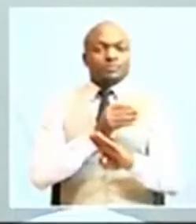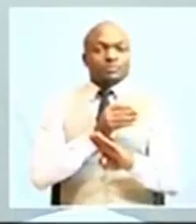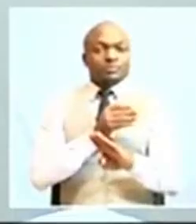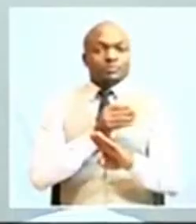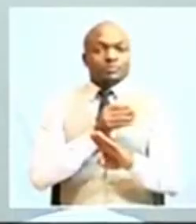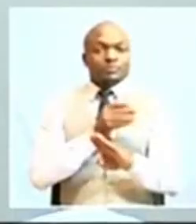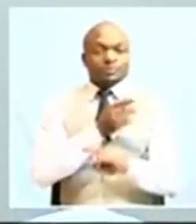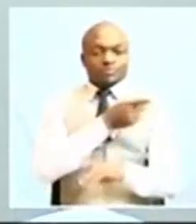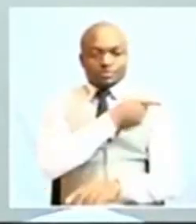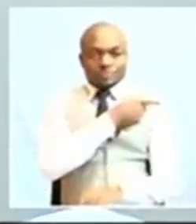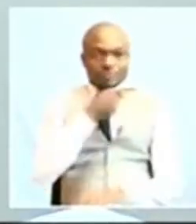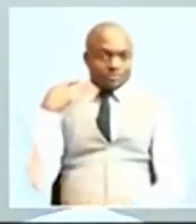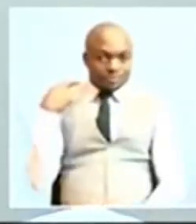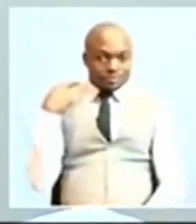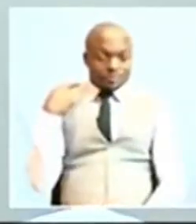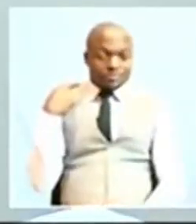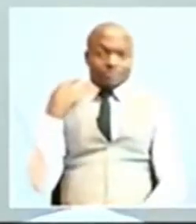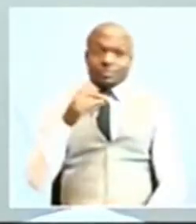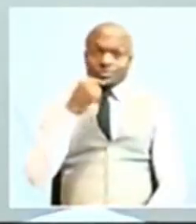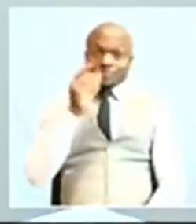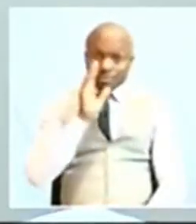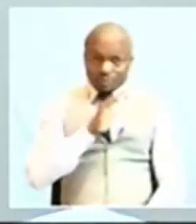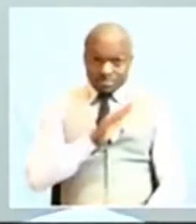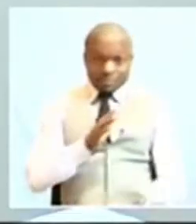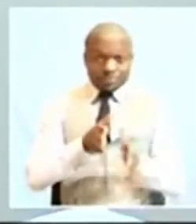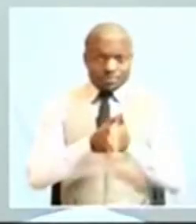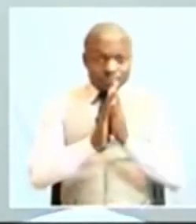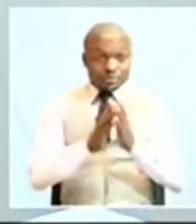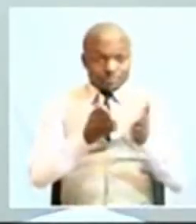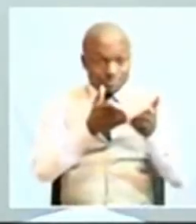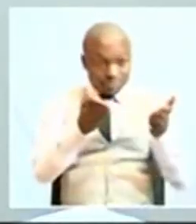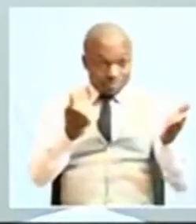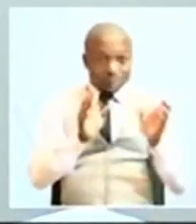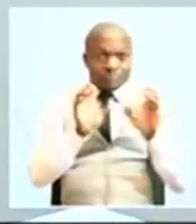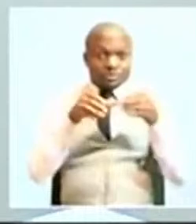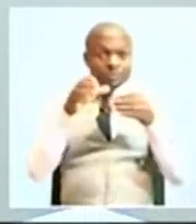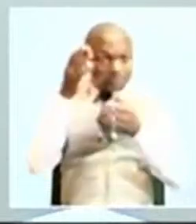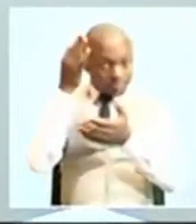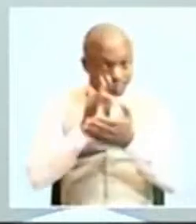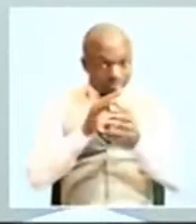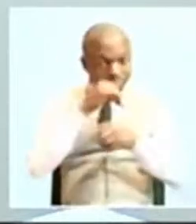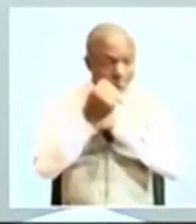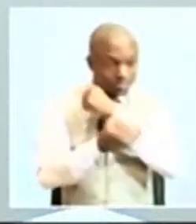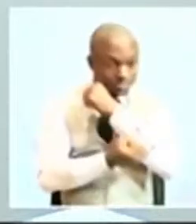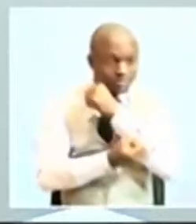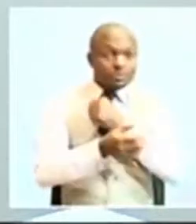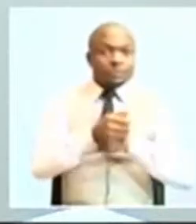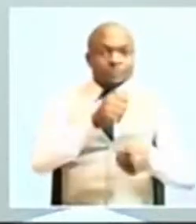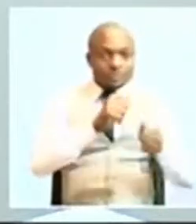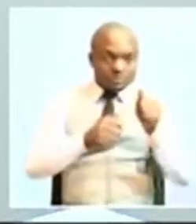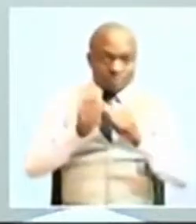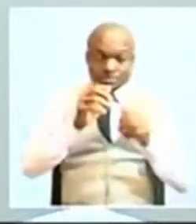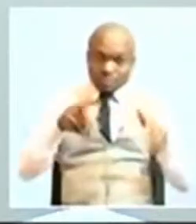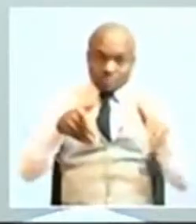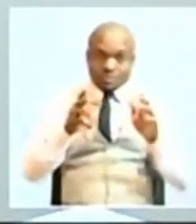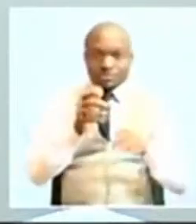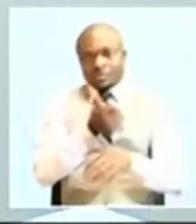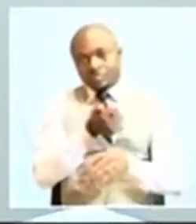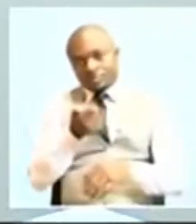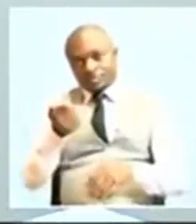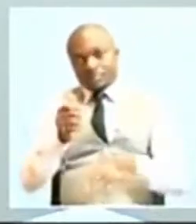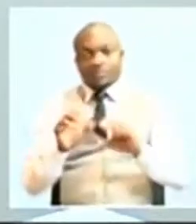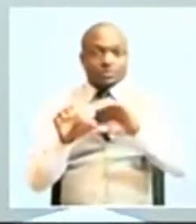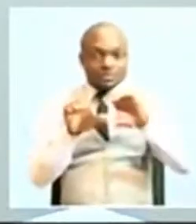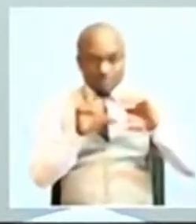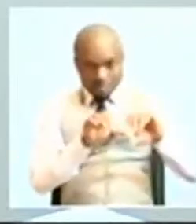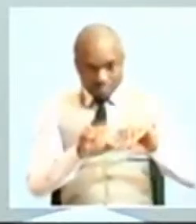the main house. With that said, I would like to ask you, Council Secretary, to introduce yourself and allow others to do